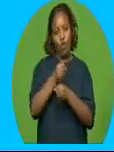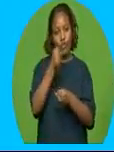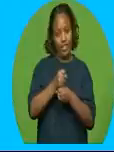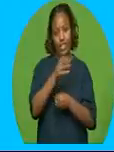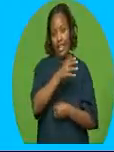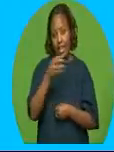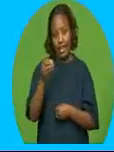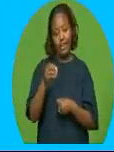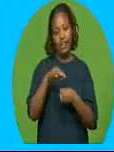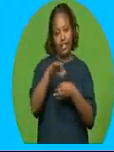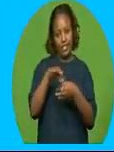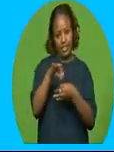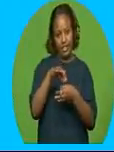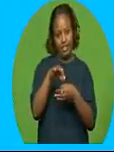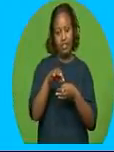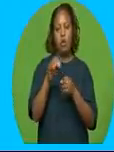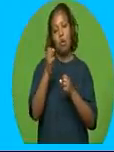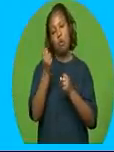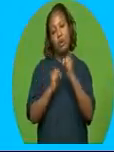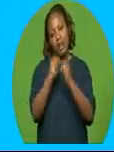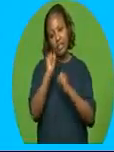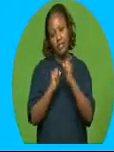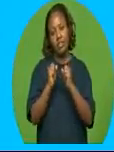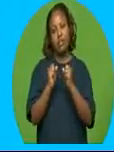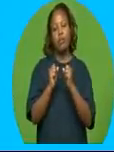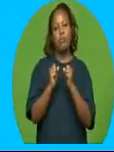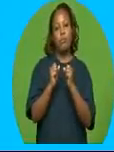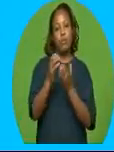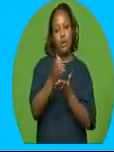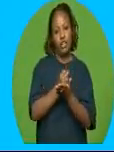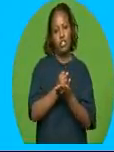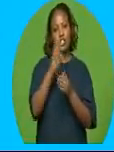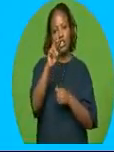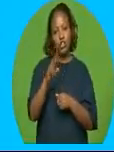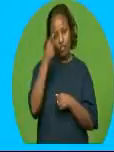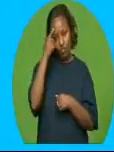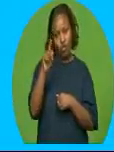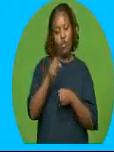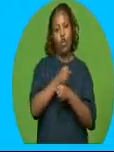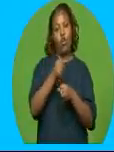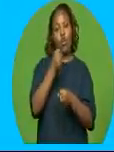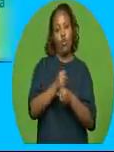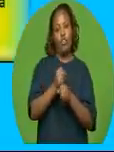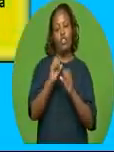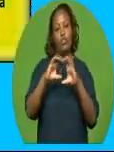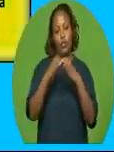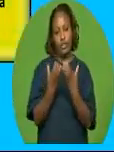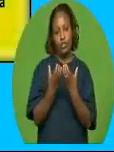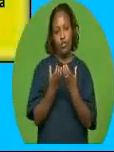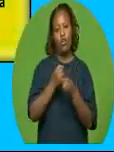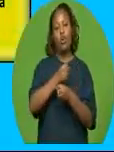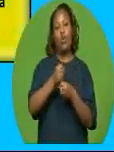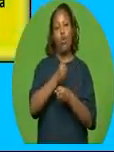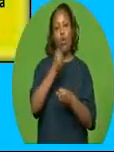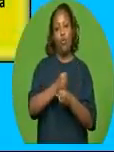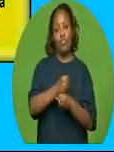coffee and tea, where the relative productivity ratio for coffee is the